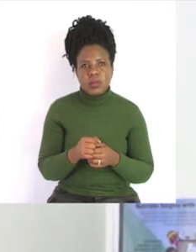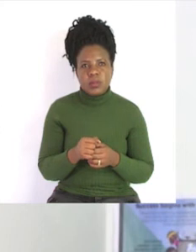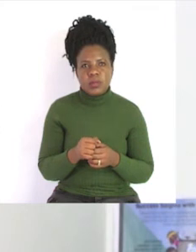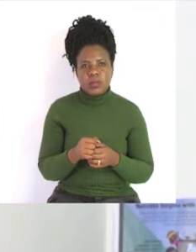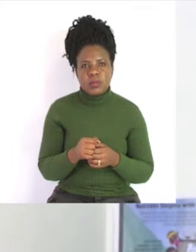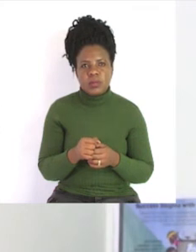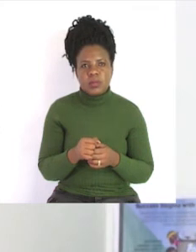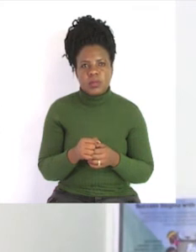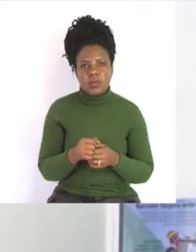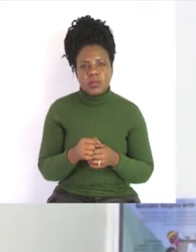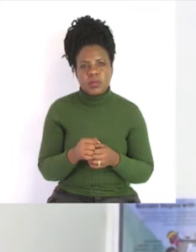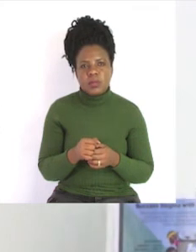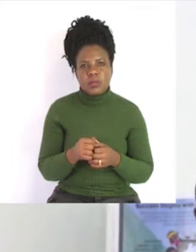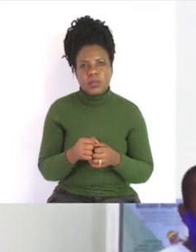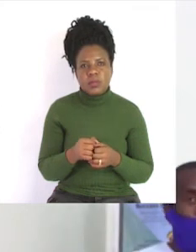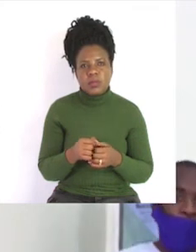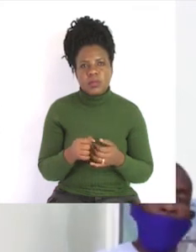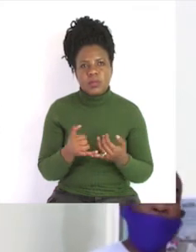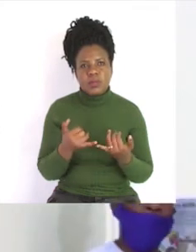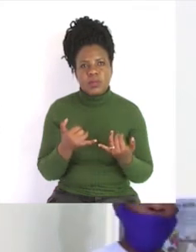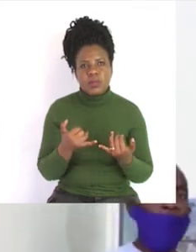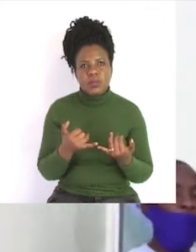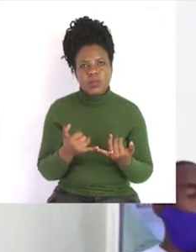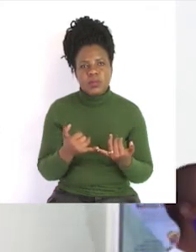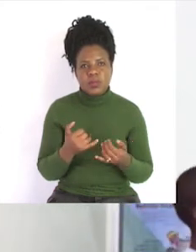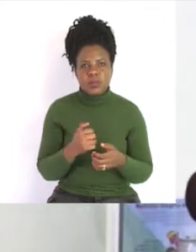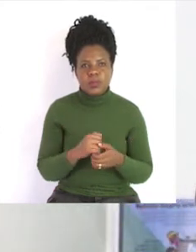0. Now, notice one thing.